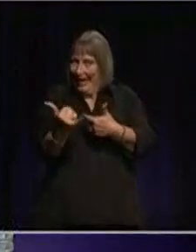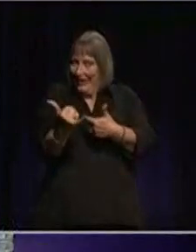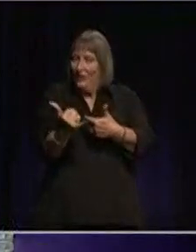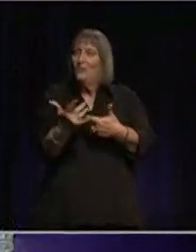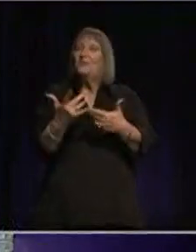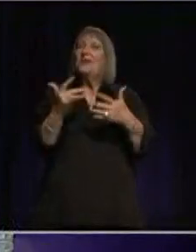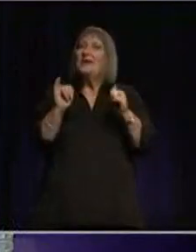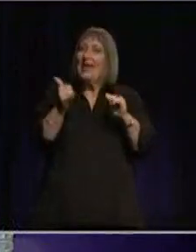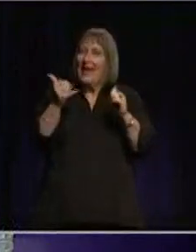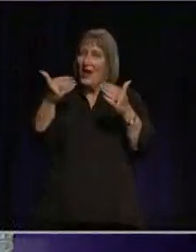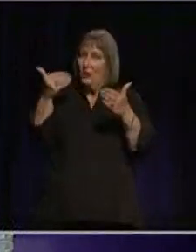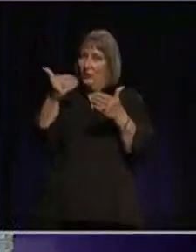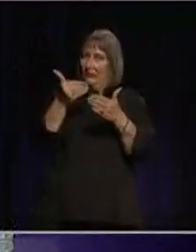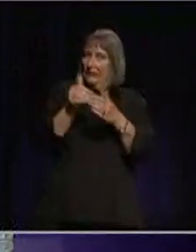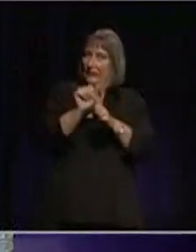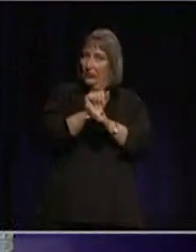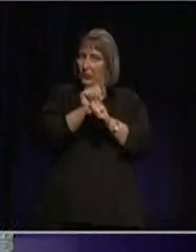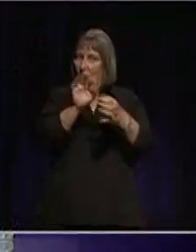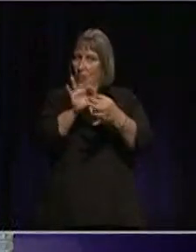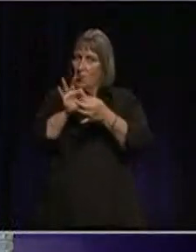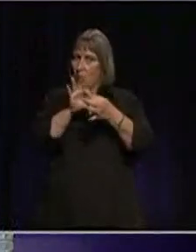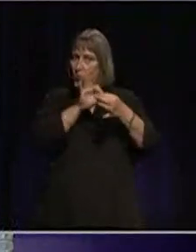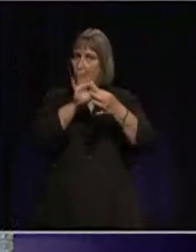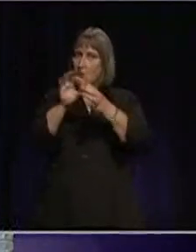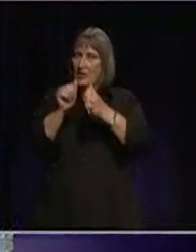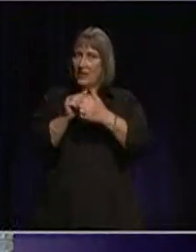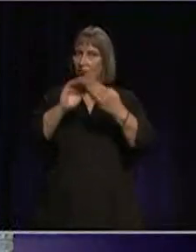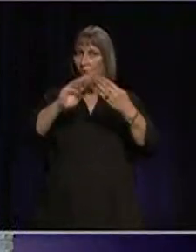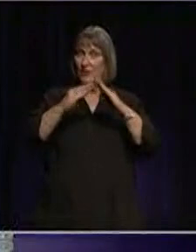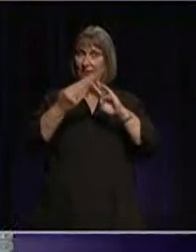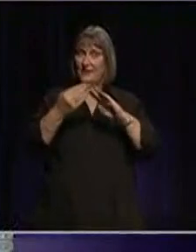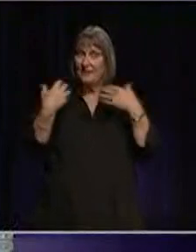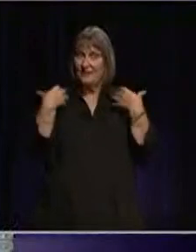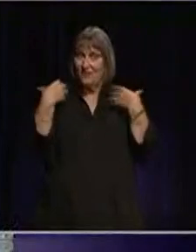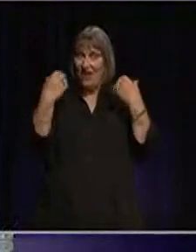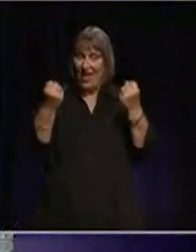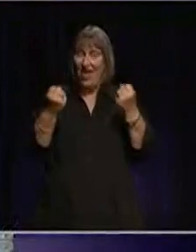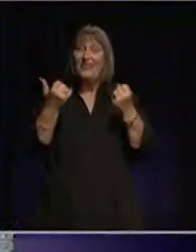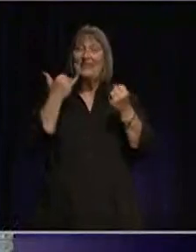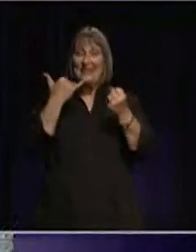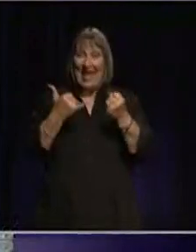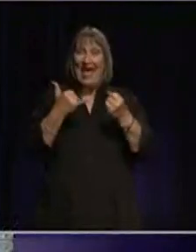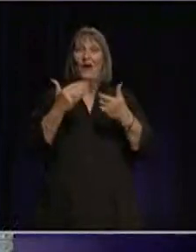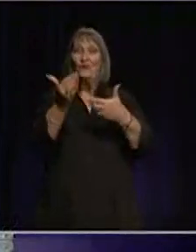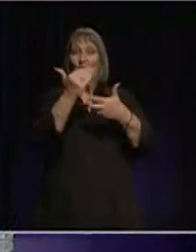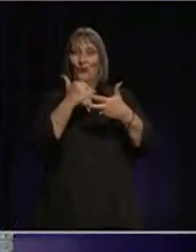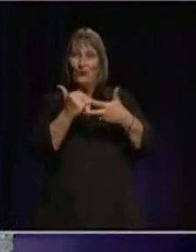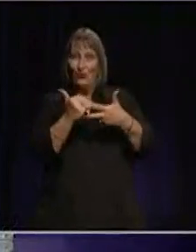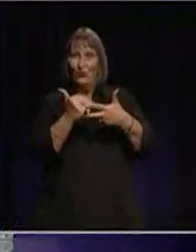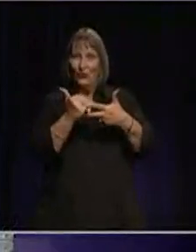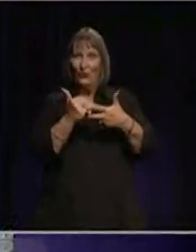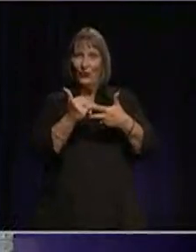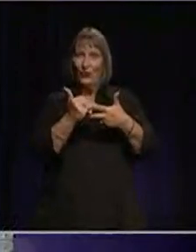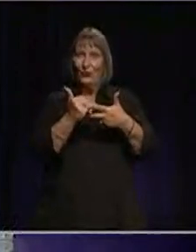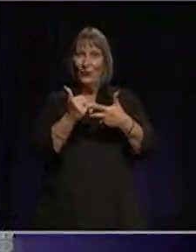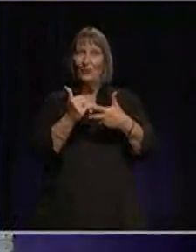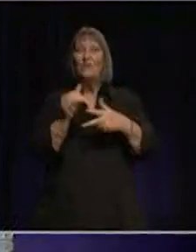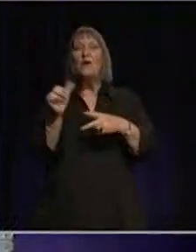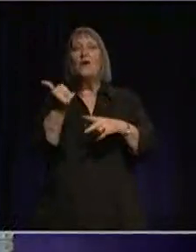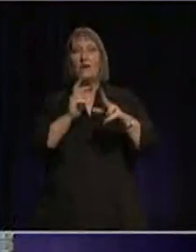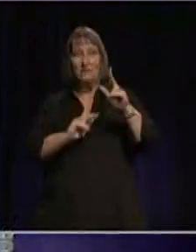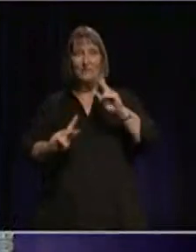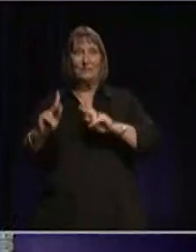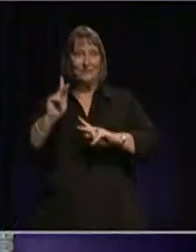with Metro Health to coordinate efforts to expand to targeted audiences of just beyond the UT Health population. We're